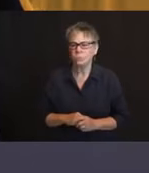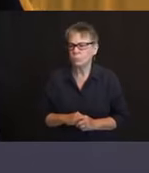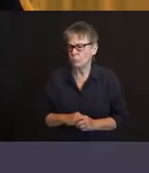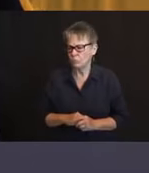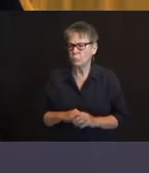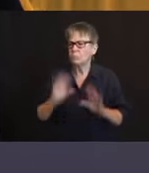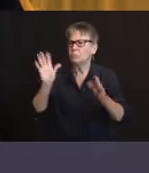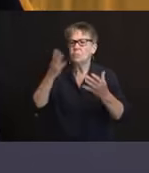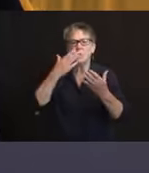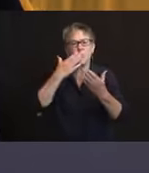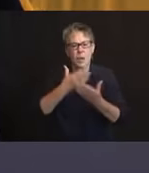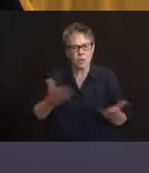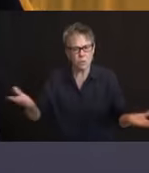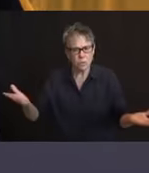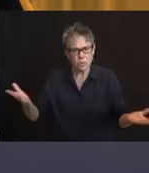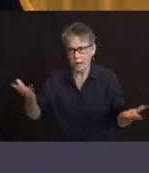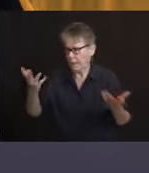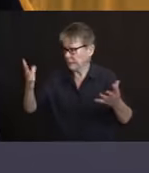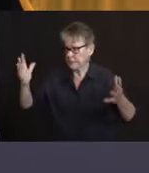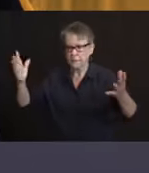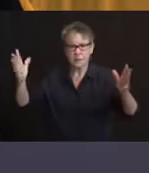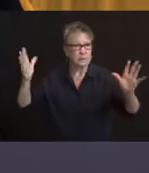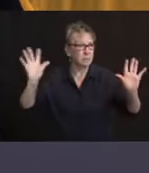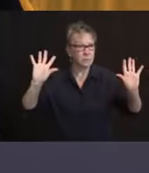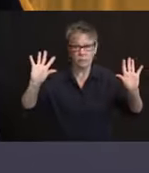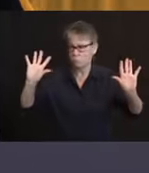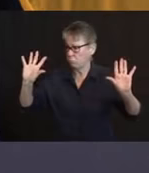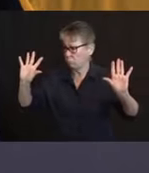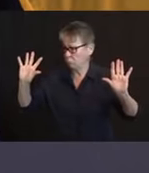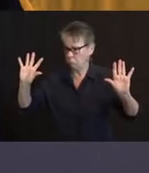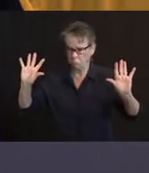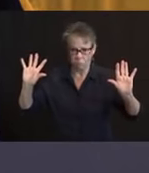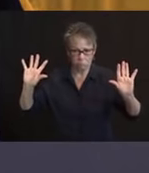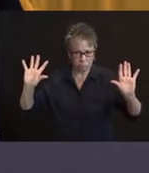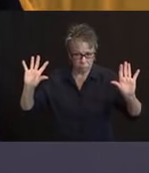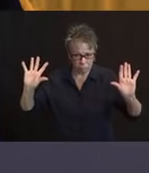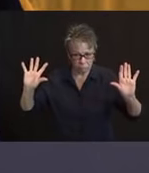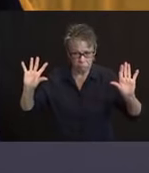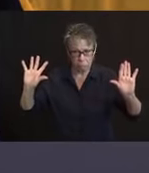I think that's it. I want to, as I mask up and